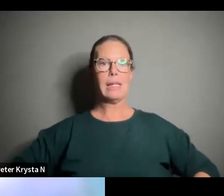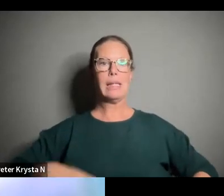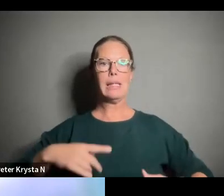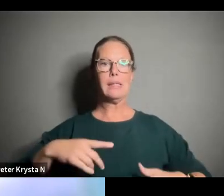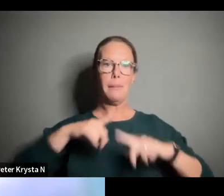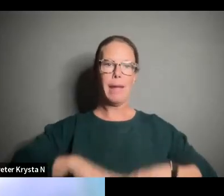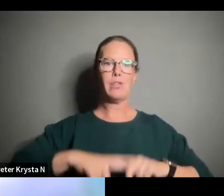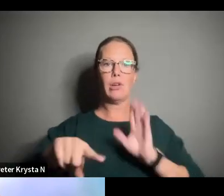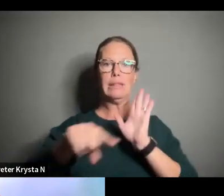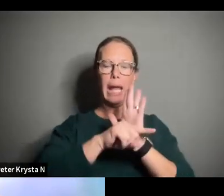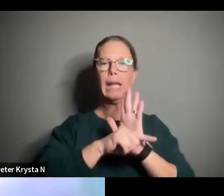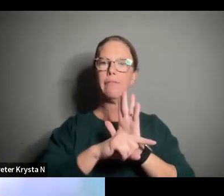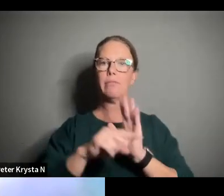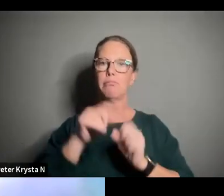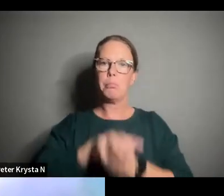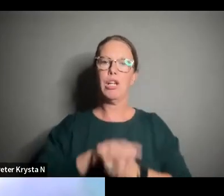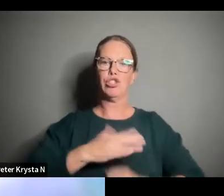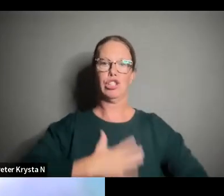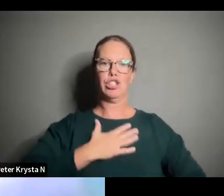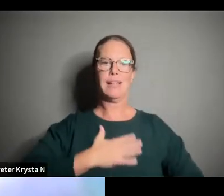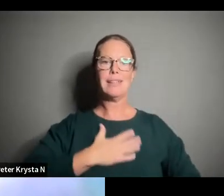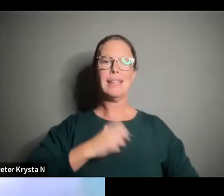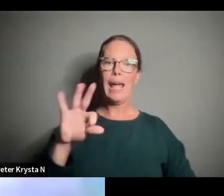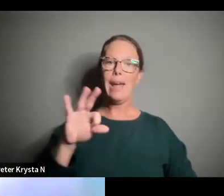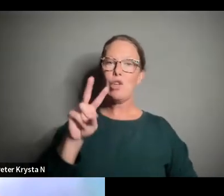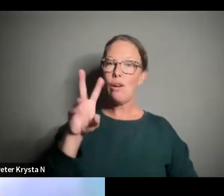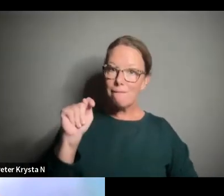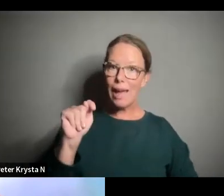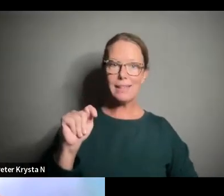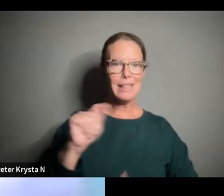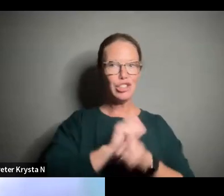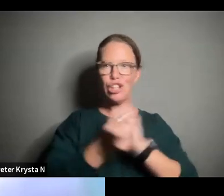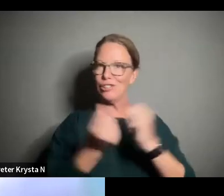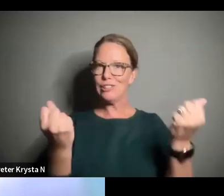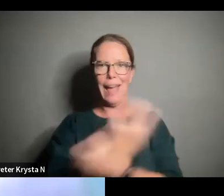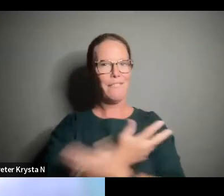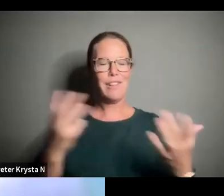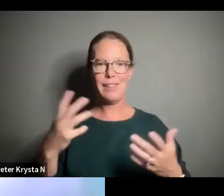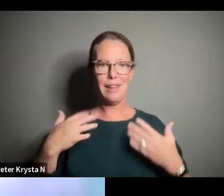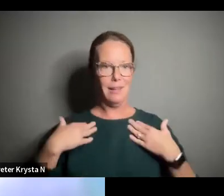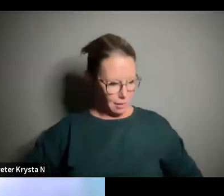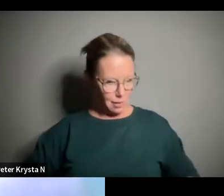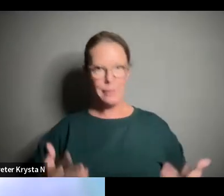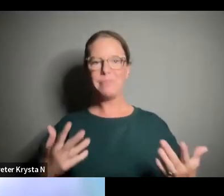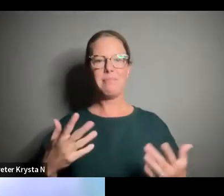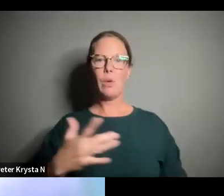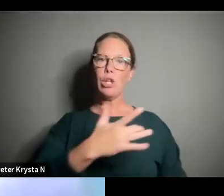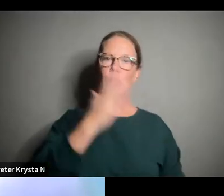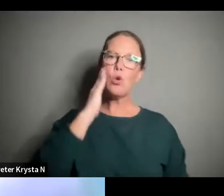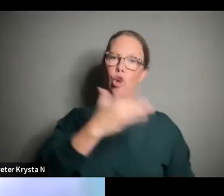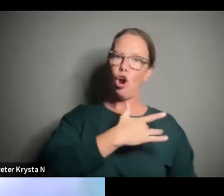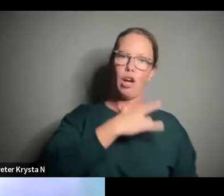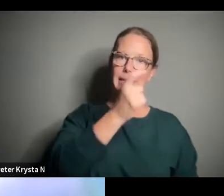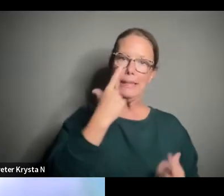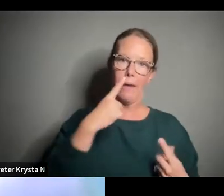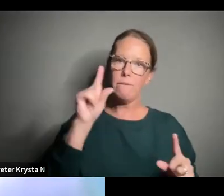in our chest. That's how we suck air in. When you're on a ventilator, it changes the entire physiology. I mean, we know your heart doesn't work as well when you're on a ventilator.